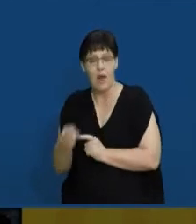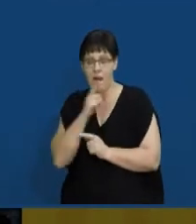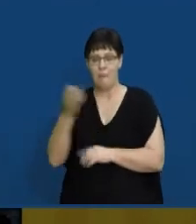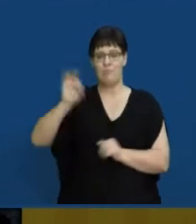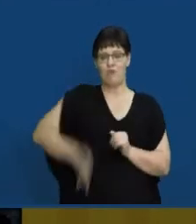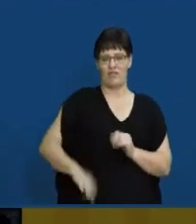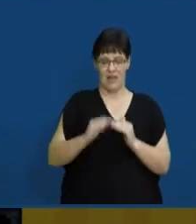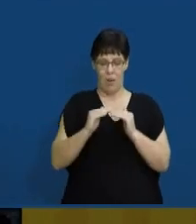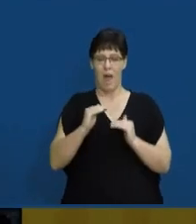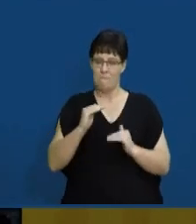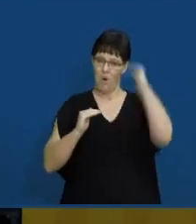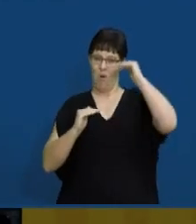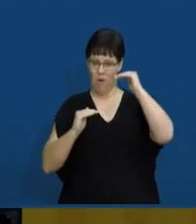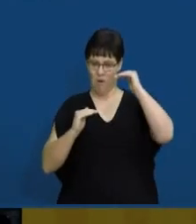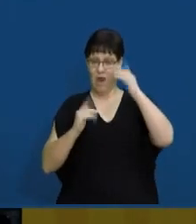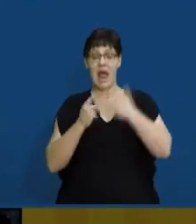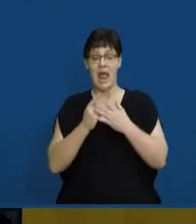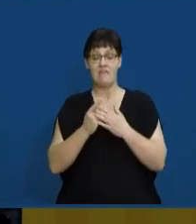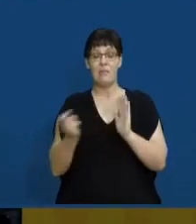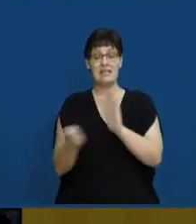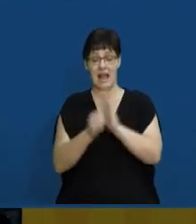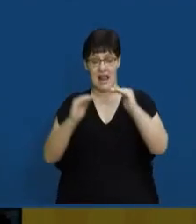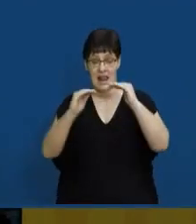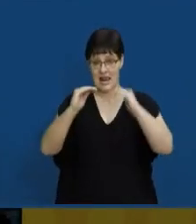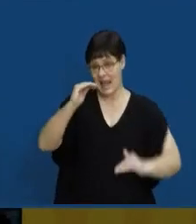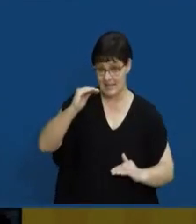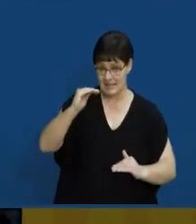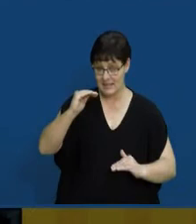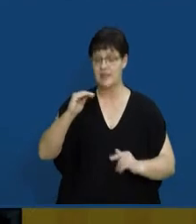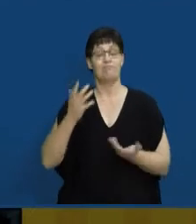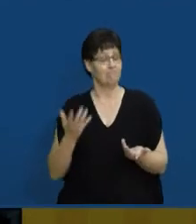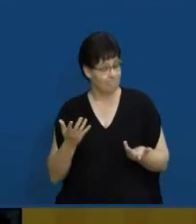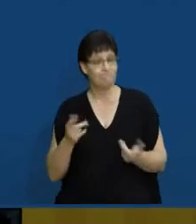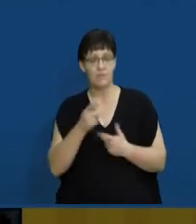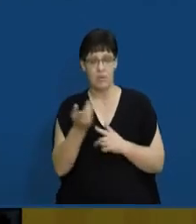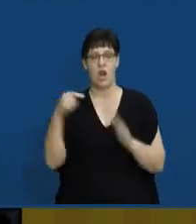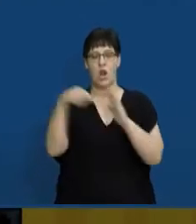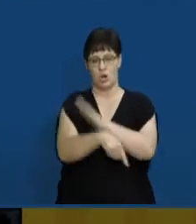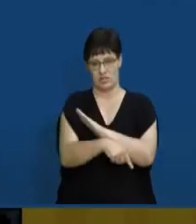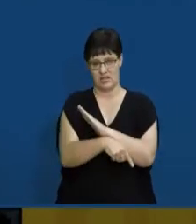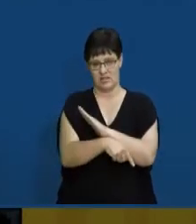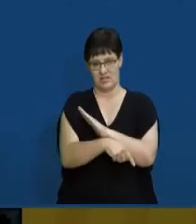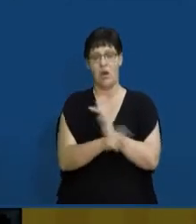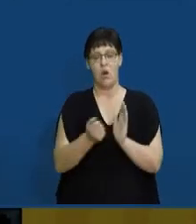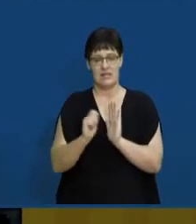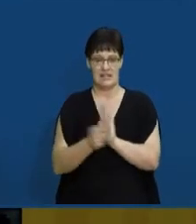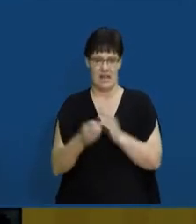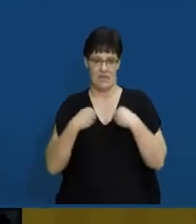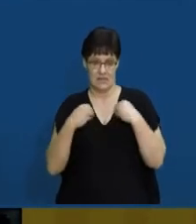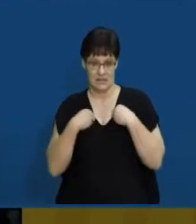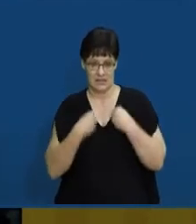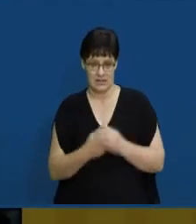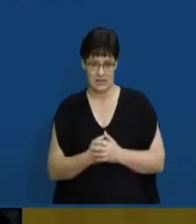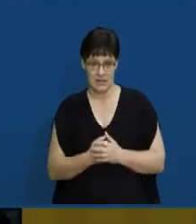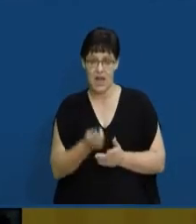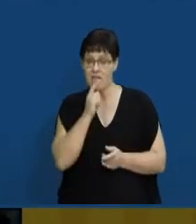profit on sale of asset. If you sell for less than the carrying value, you're making a loss on sale of asset. And